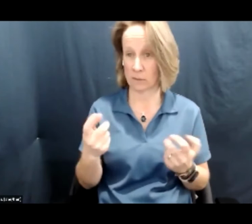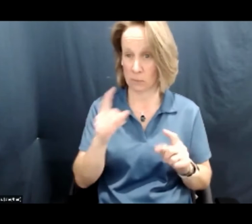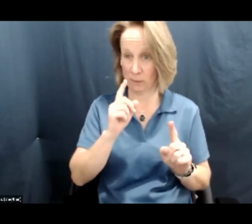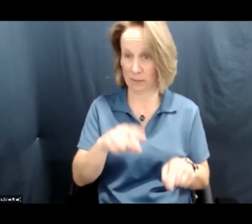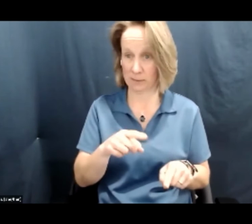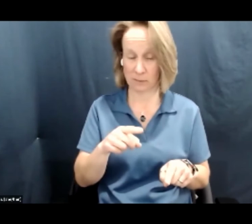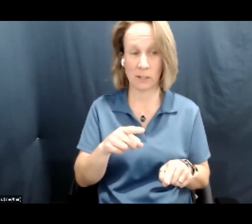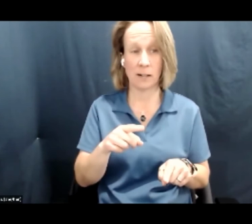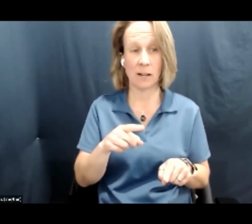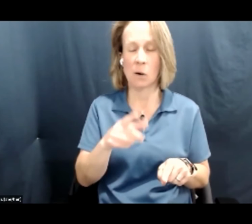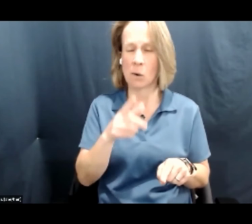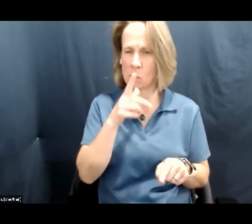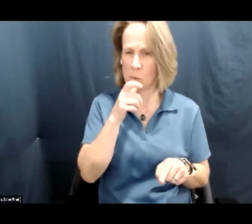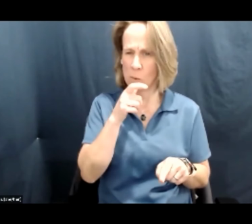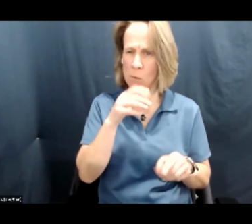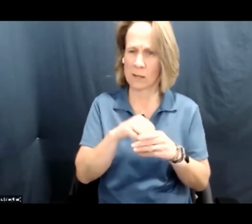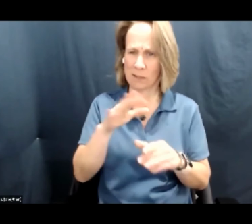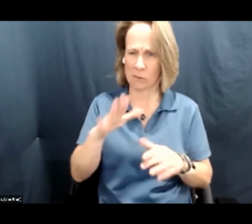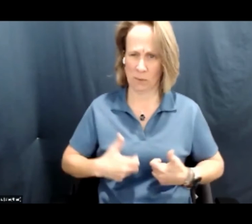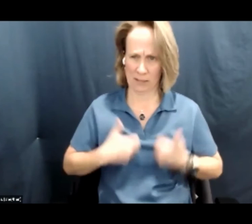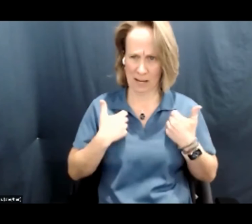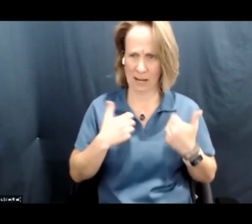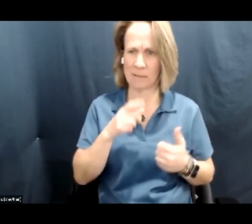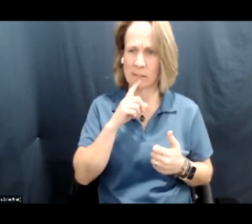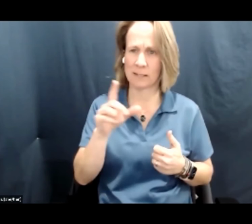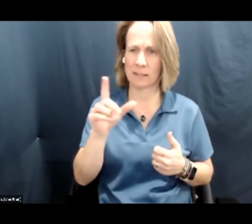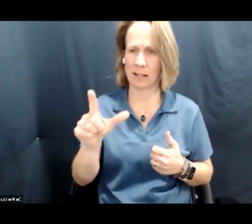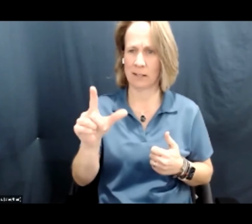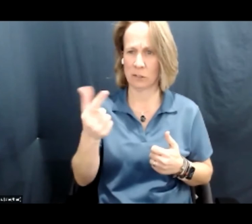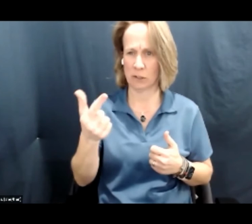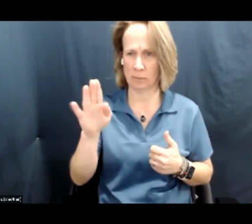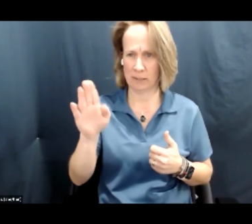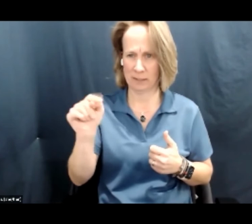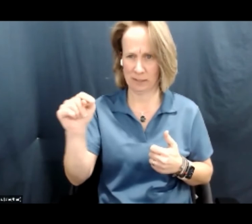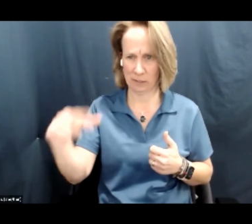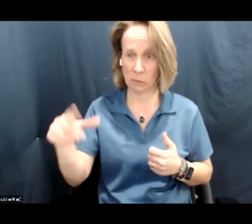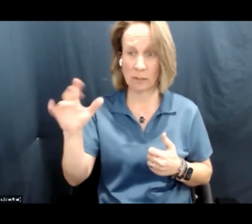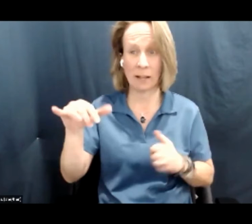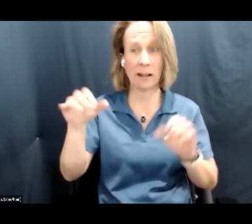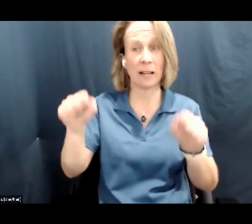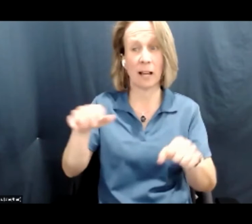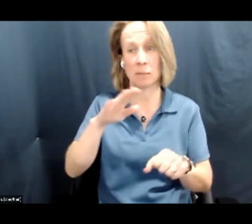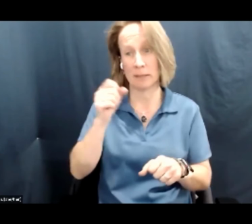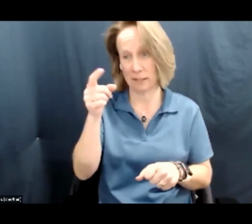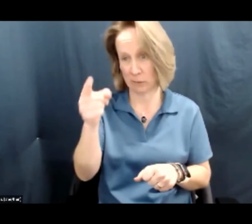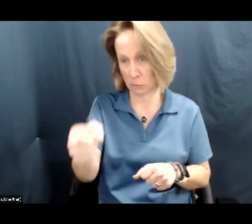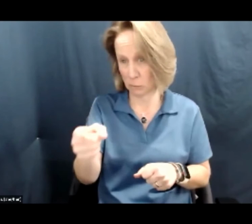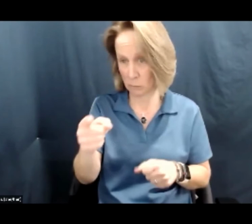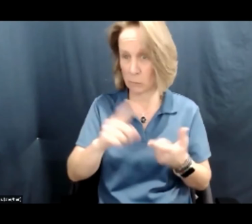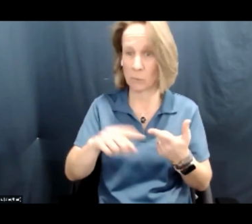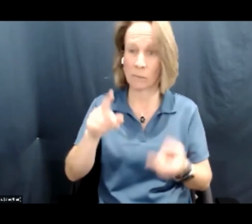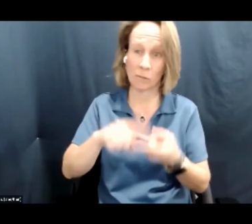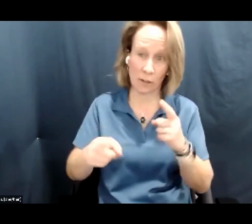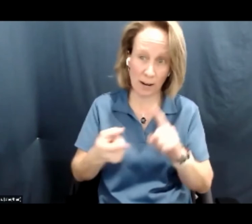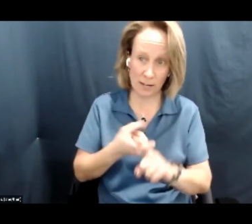life is LGBTQ? So this could be yourself, a friend, a relative, etc.